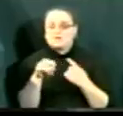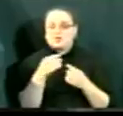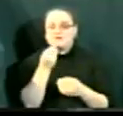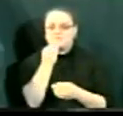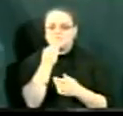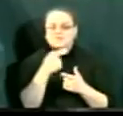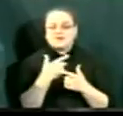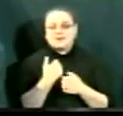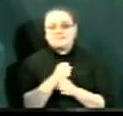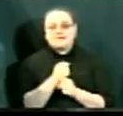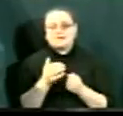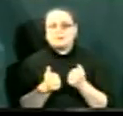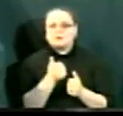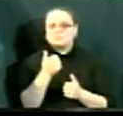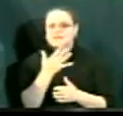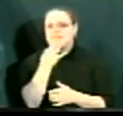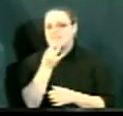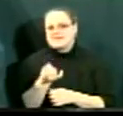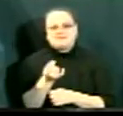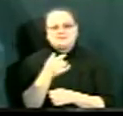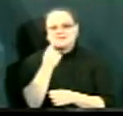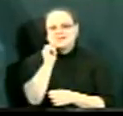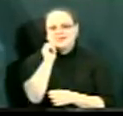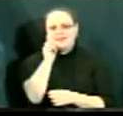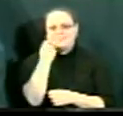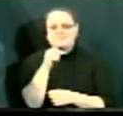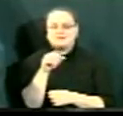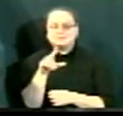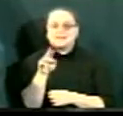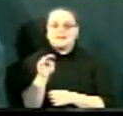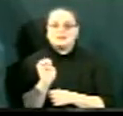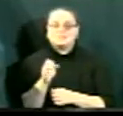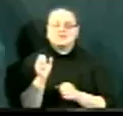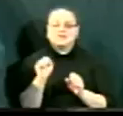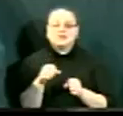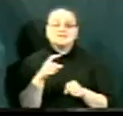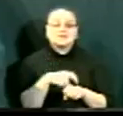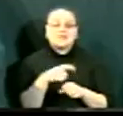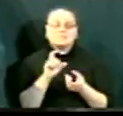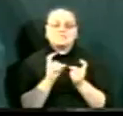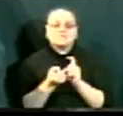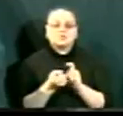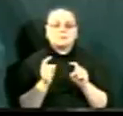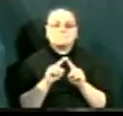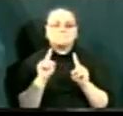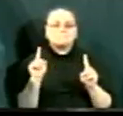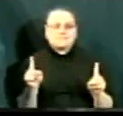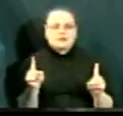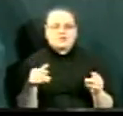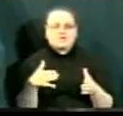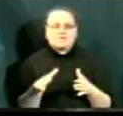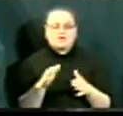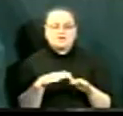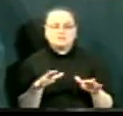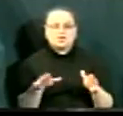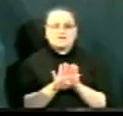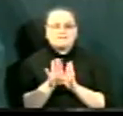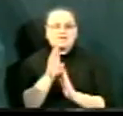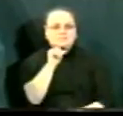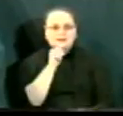most delicious applesauce that I've ever eaten. Yes, times have changed. However, the way a child develops has